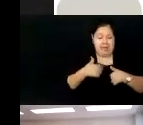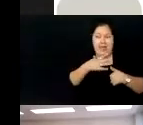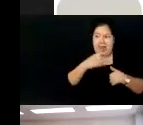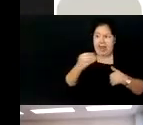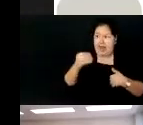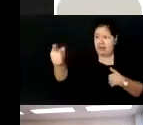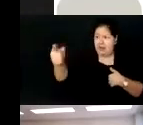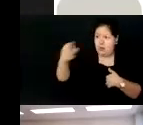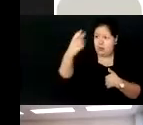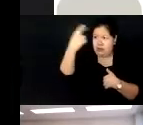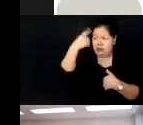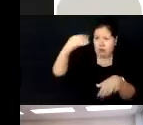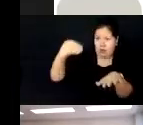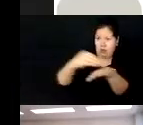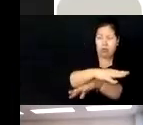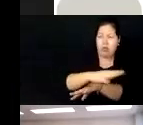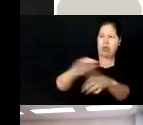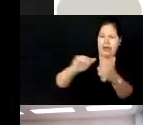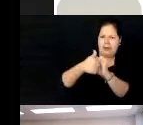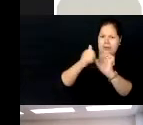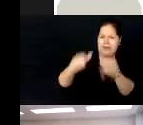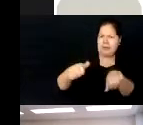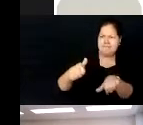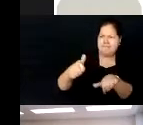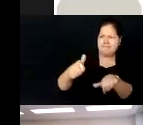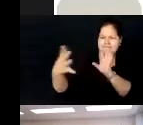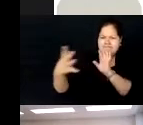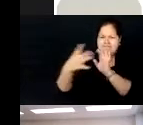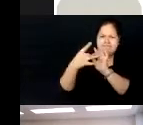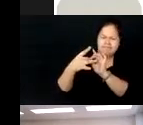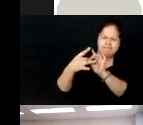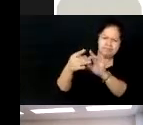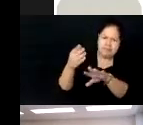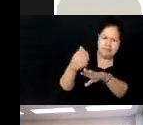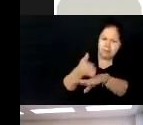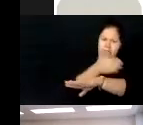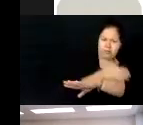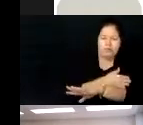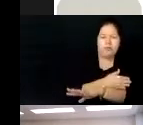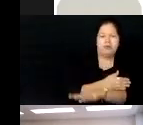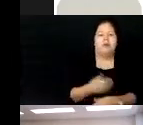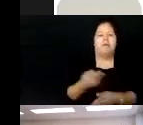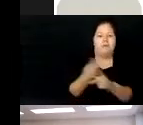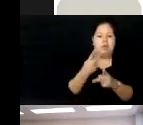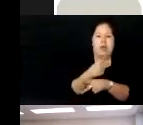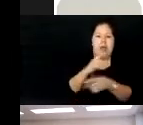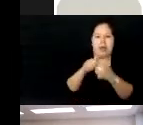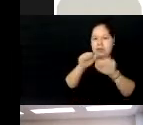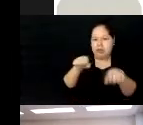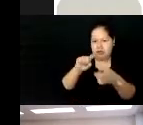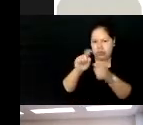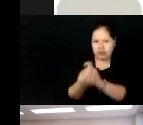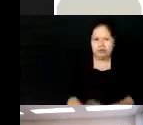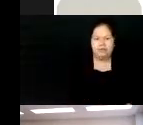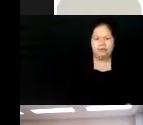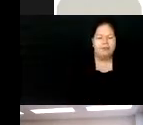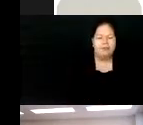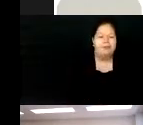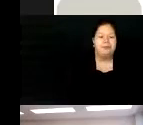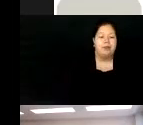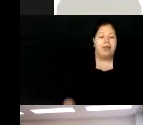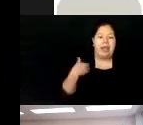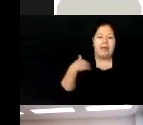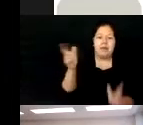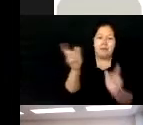it's really addressing the determinants of health that underlies change. Determinants can be categorized as big